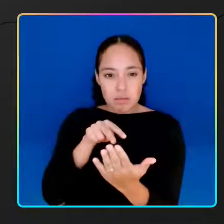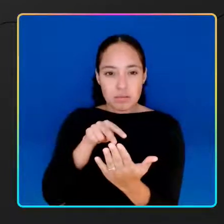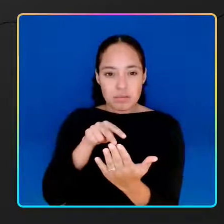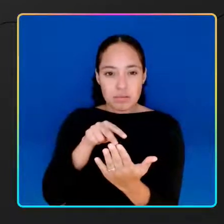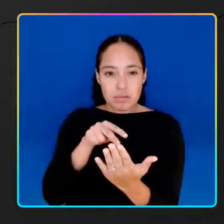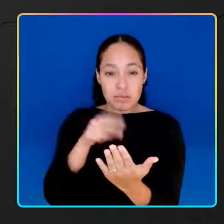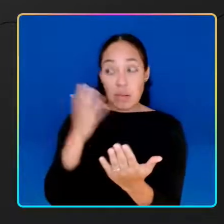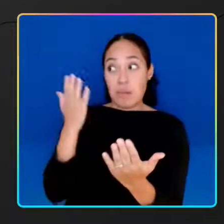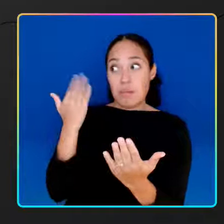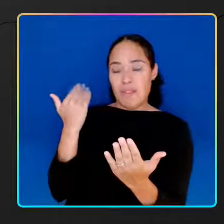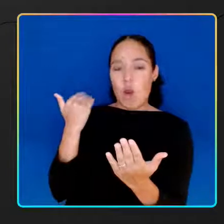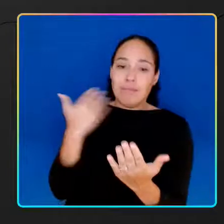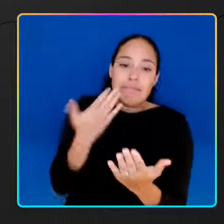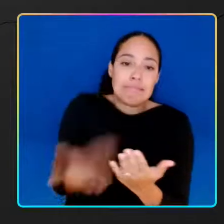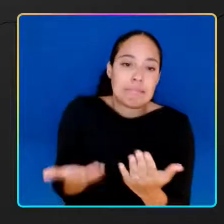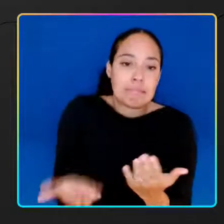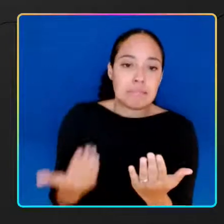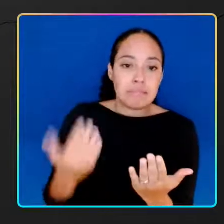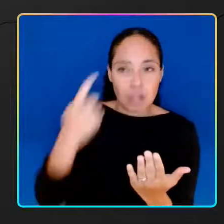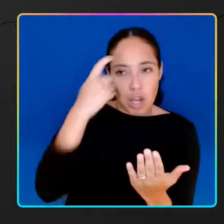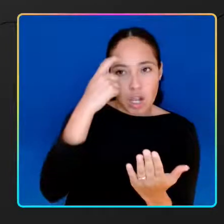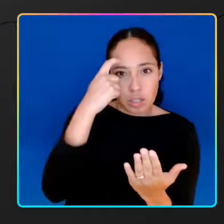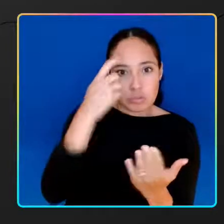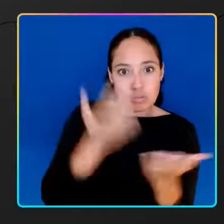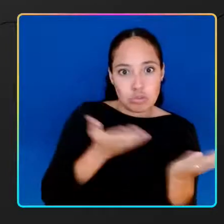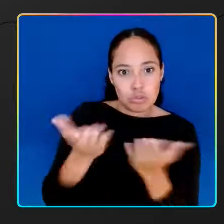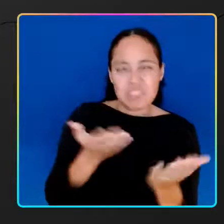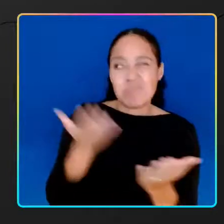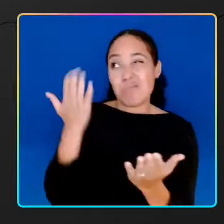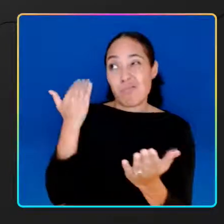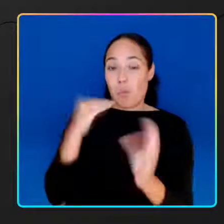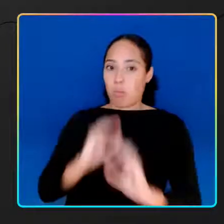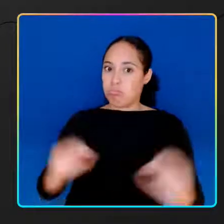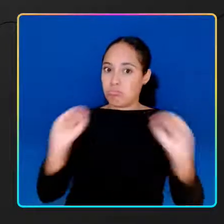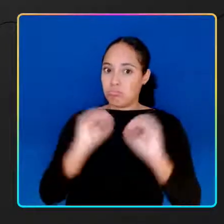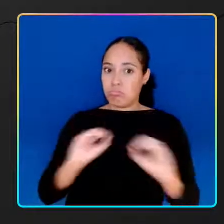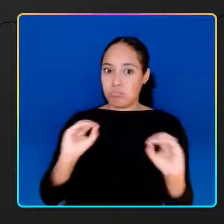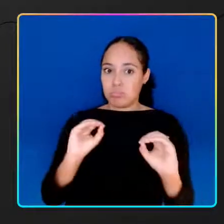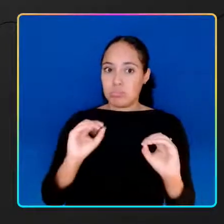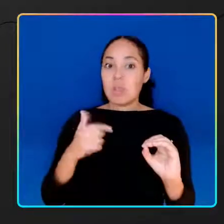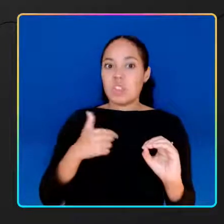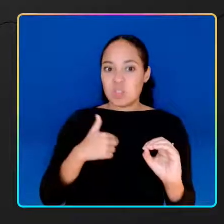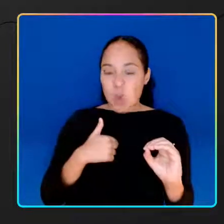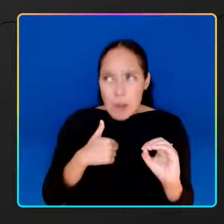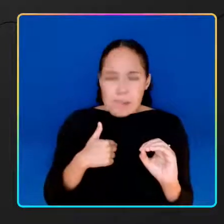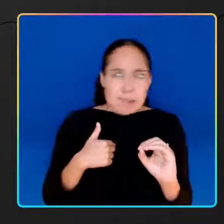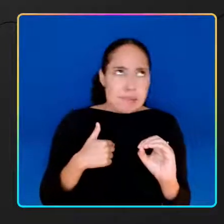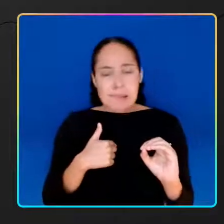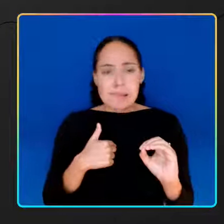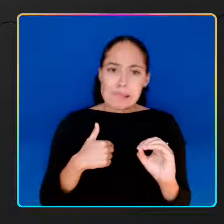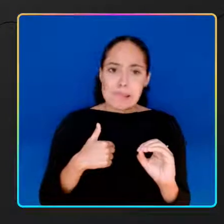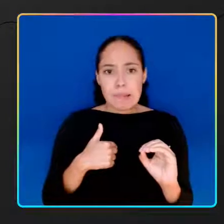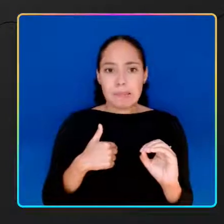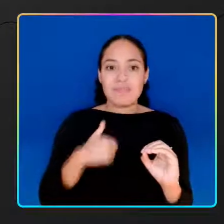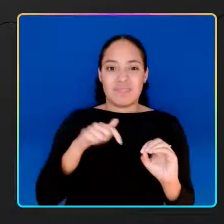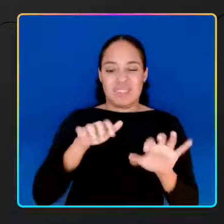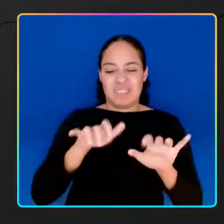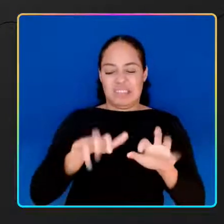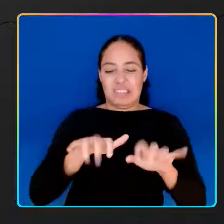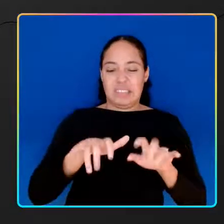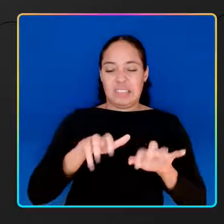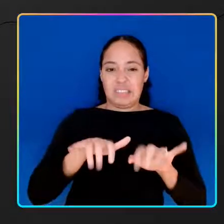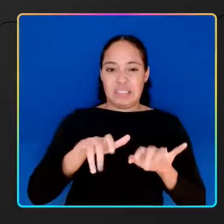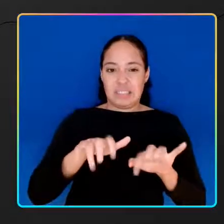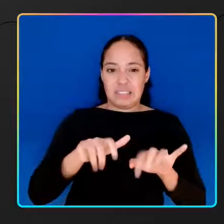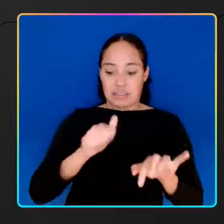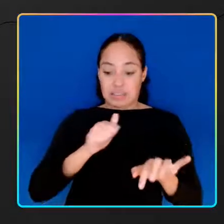but it's very hard to use them inside Power BI and SQL. So I start to write my own R and Python for that,